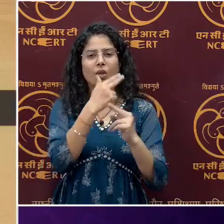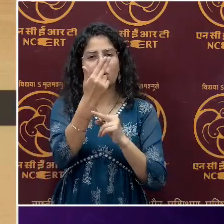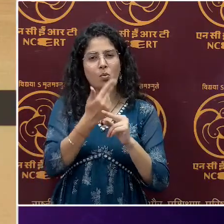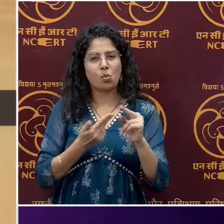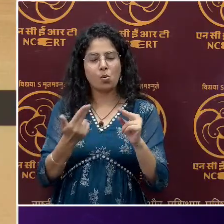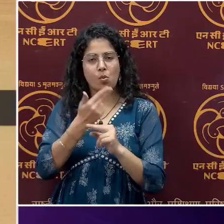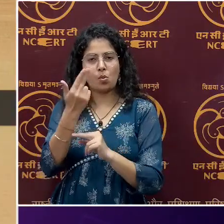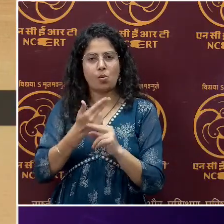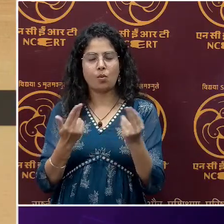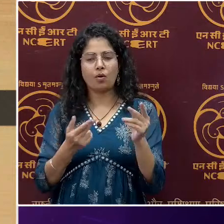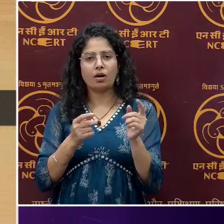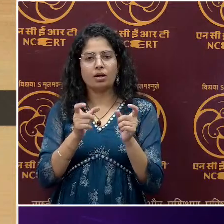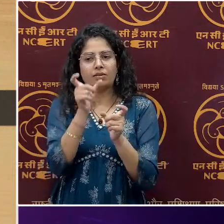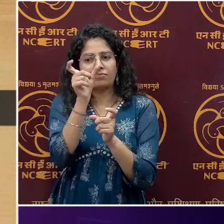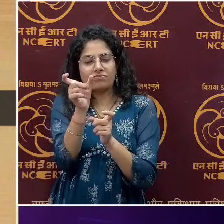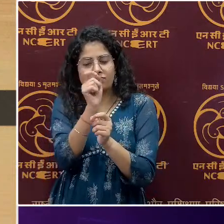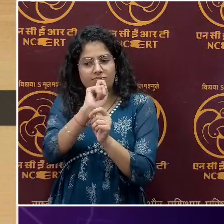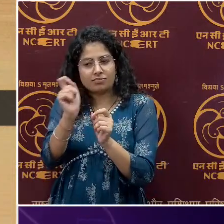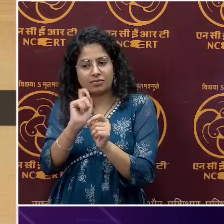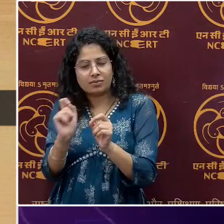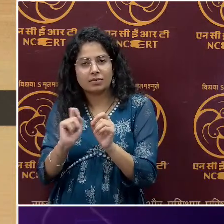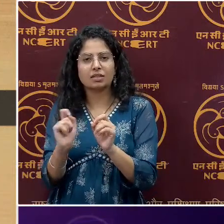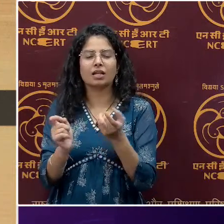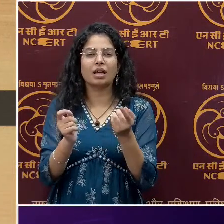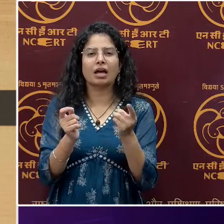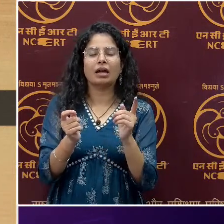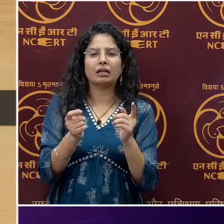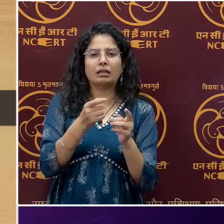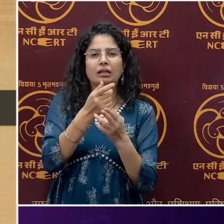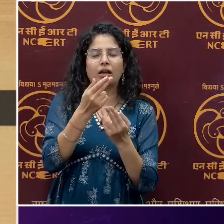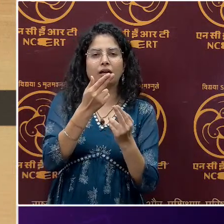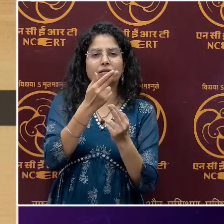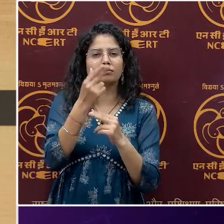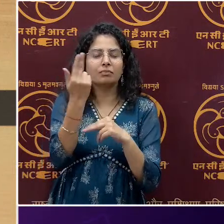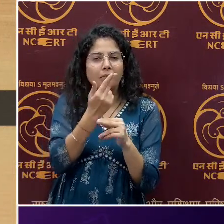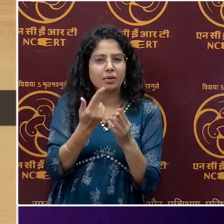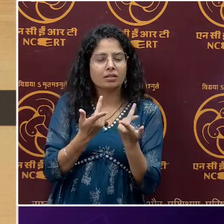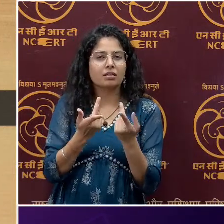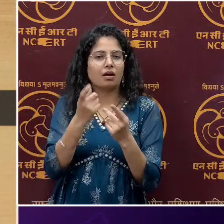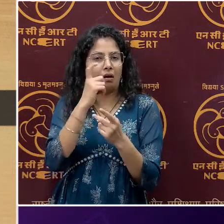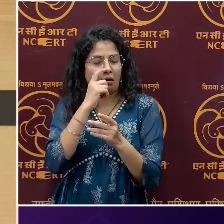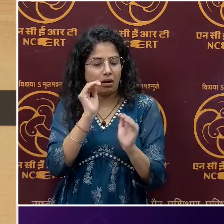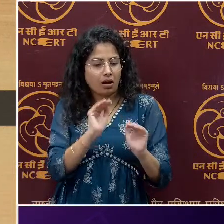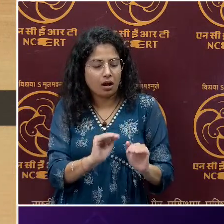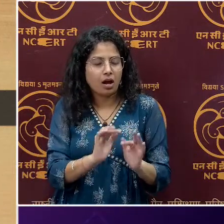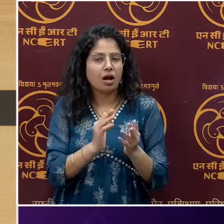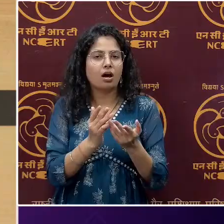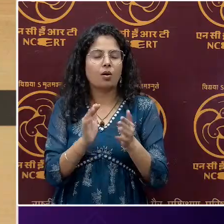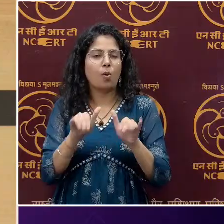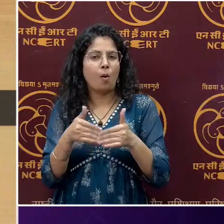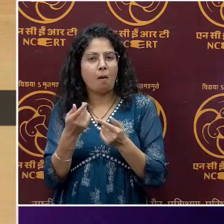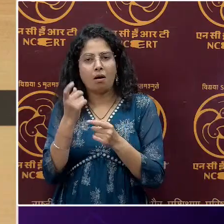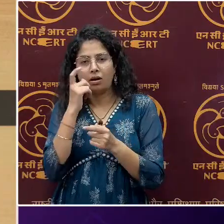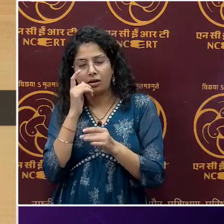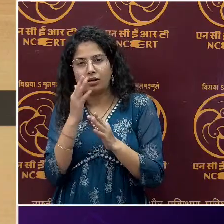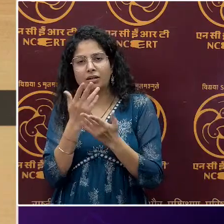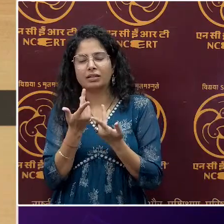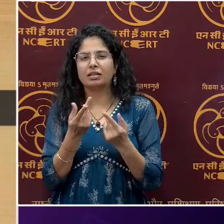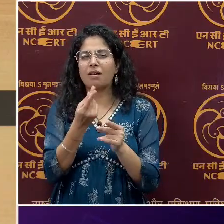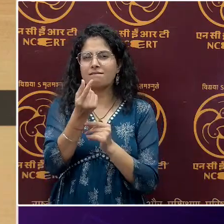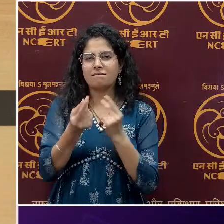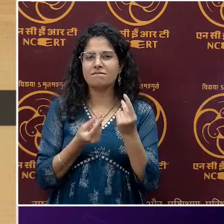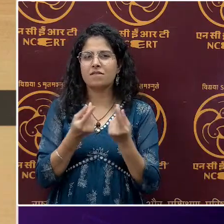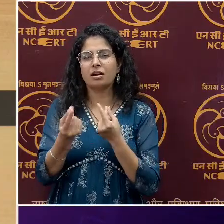your favorite pictures, like a picture of a little girl or a picture of a lady. So can you make a story in 10